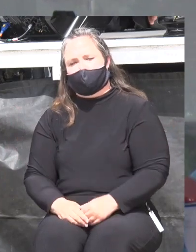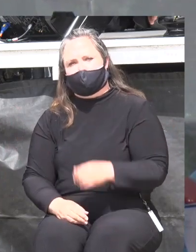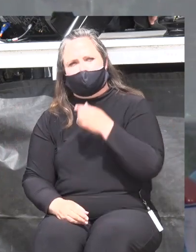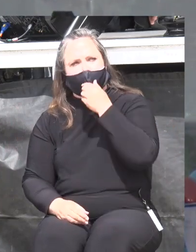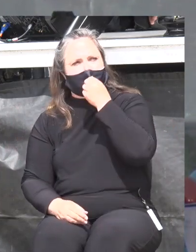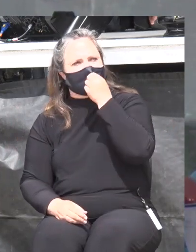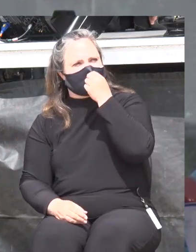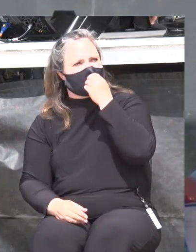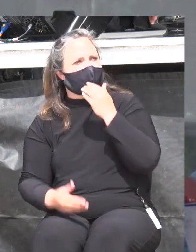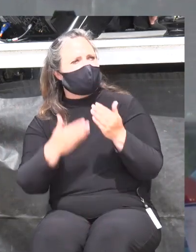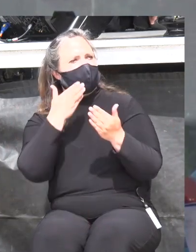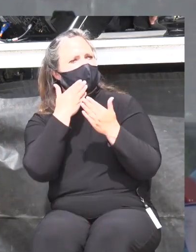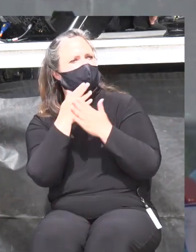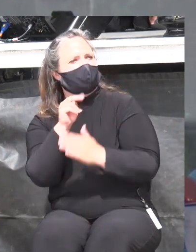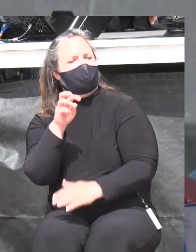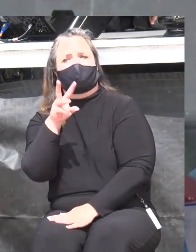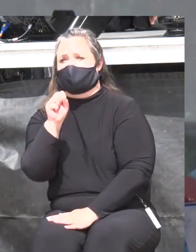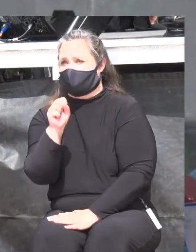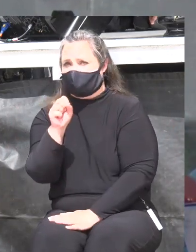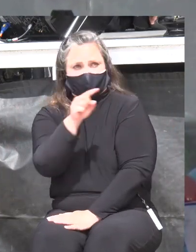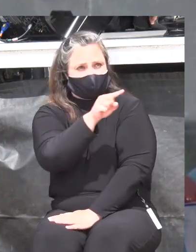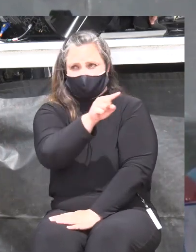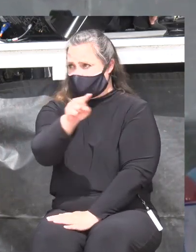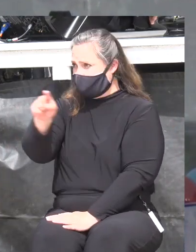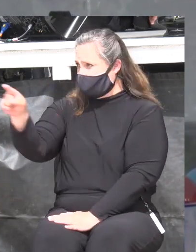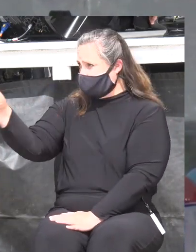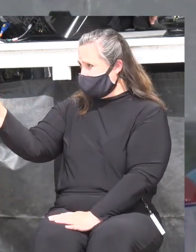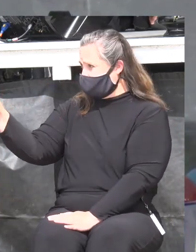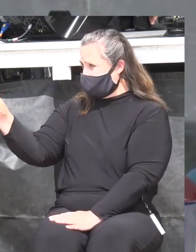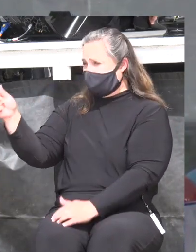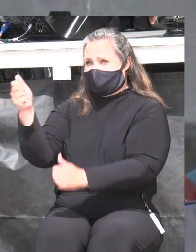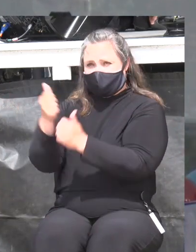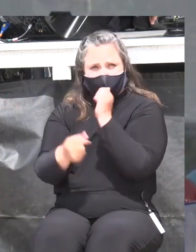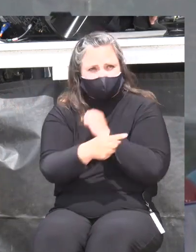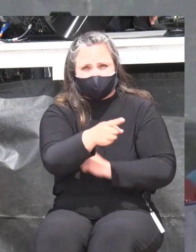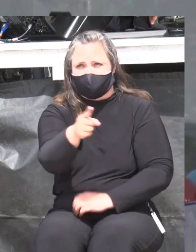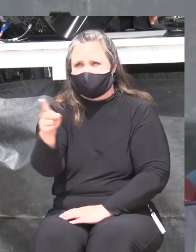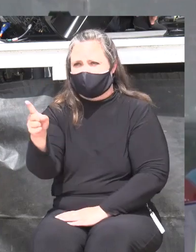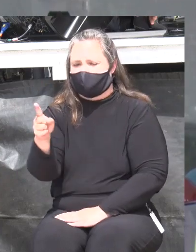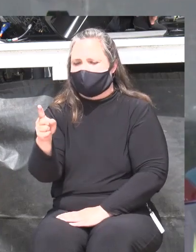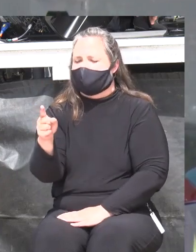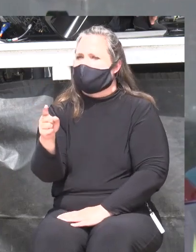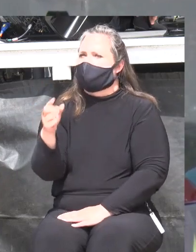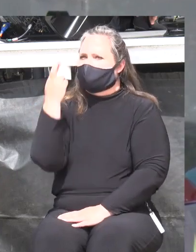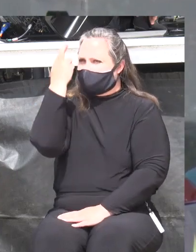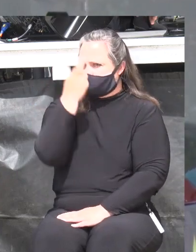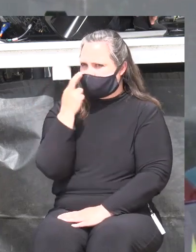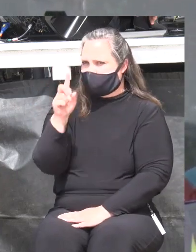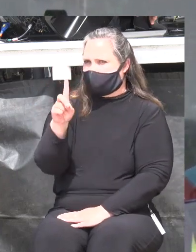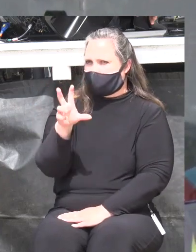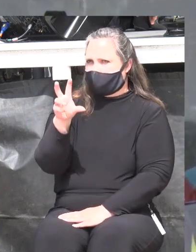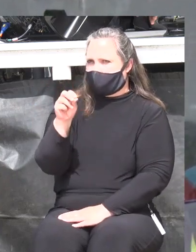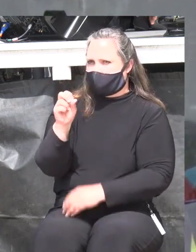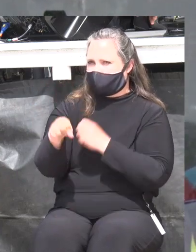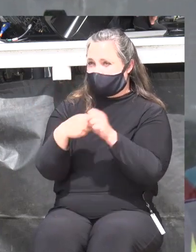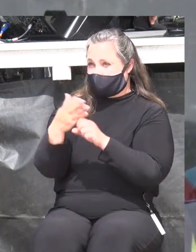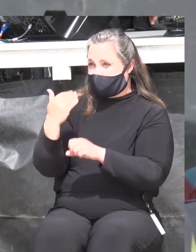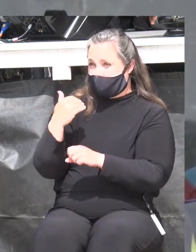You, each of you, are why 130 years ago, in that schoolhouse right over